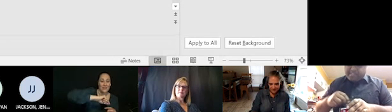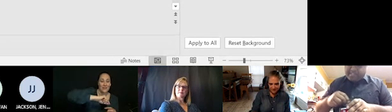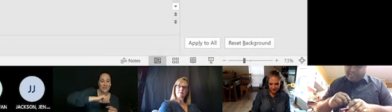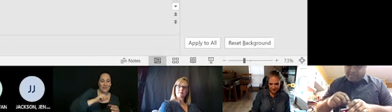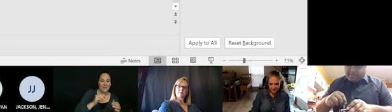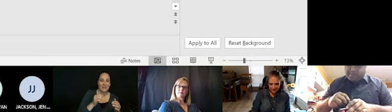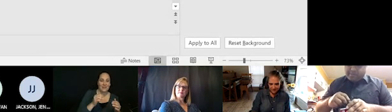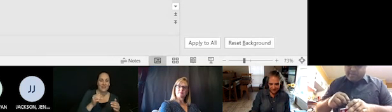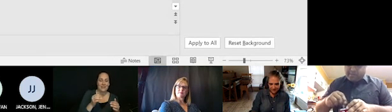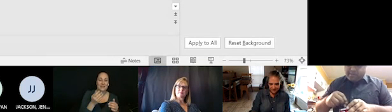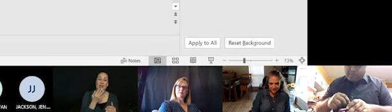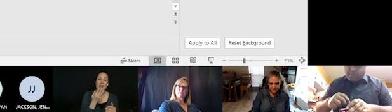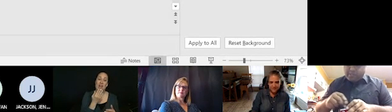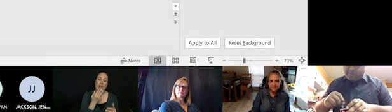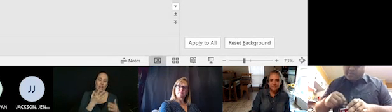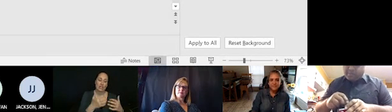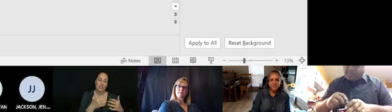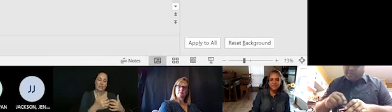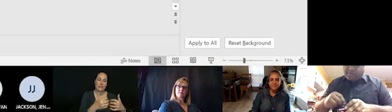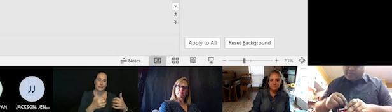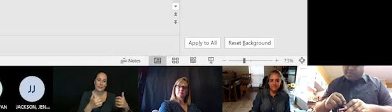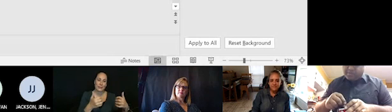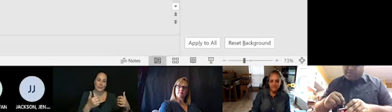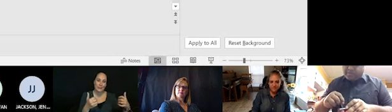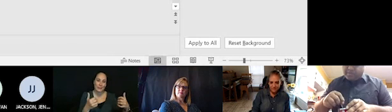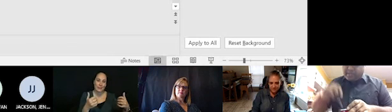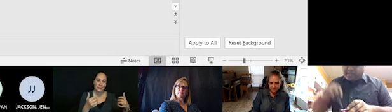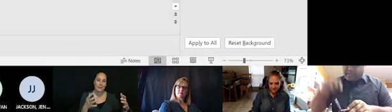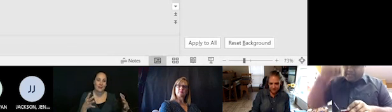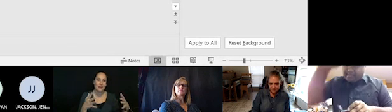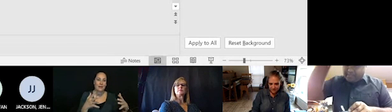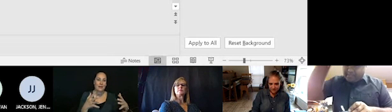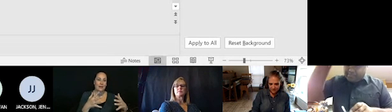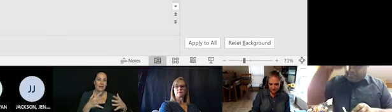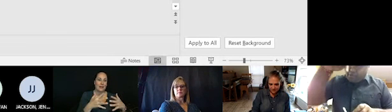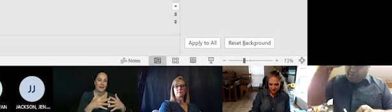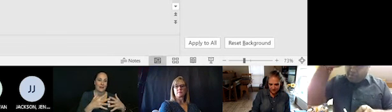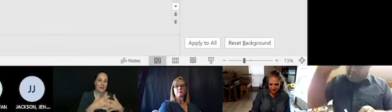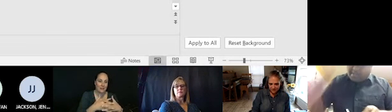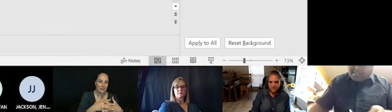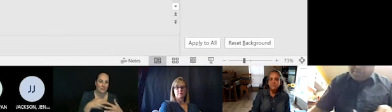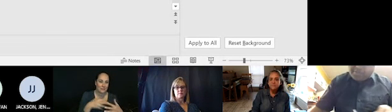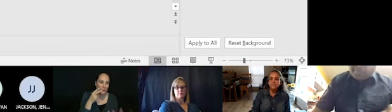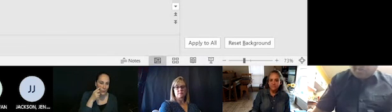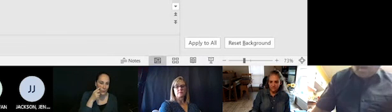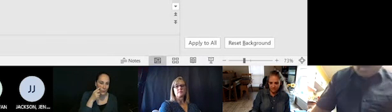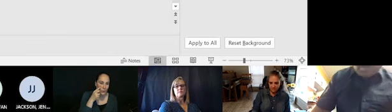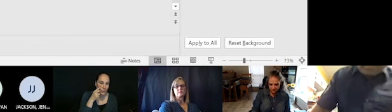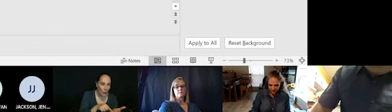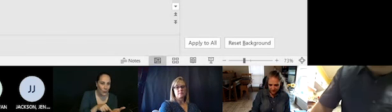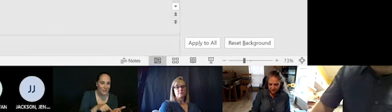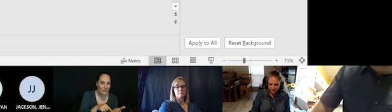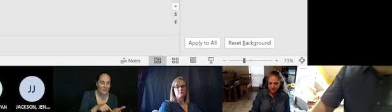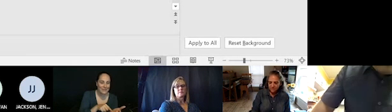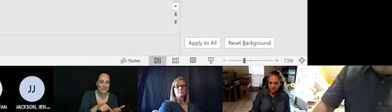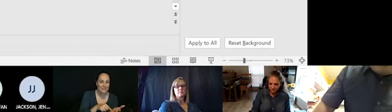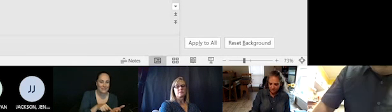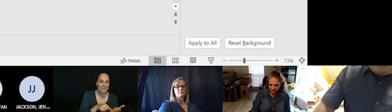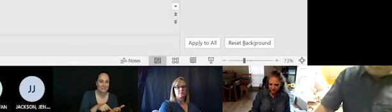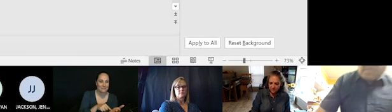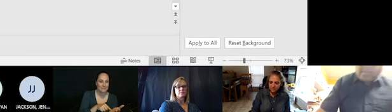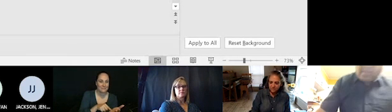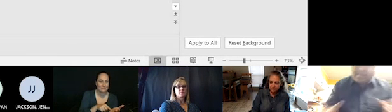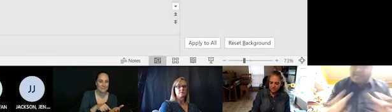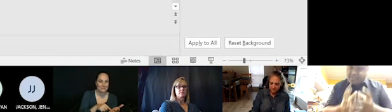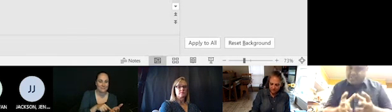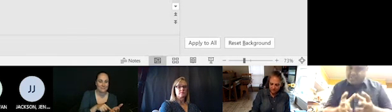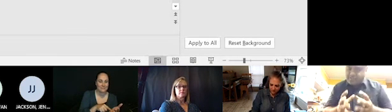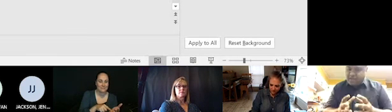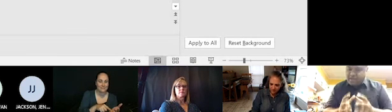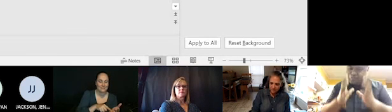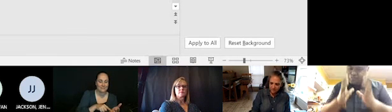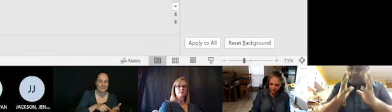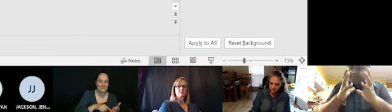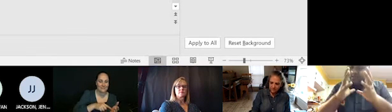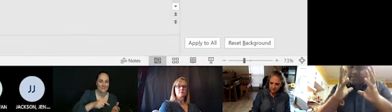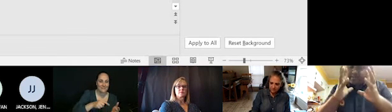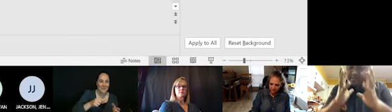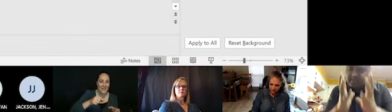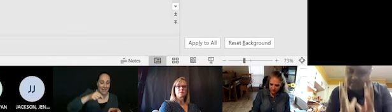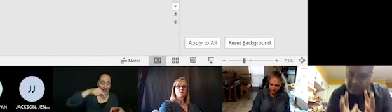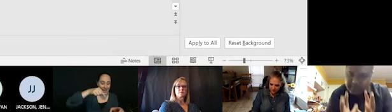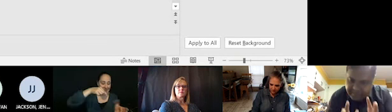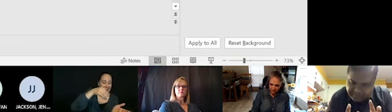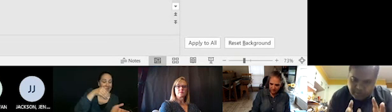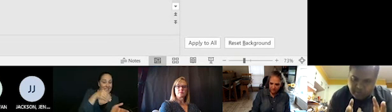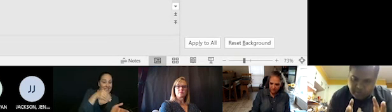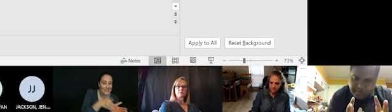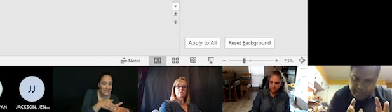and faster, what do you observe? You observe a little dip form in the center of your coffee. In the center of your cup, there is a